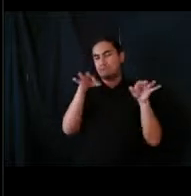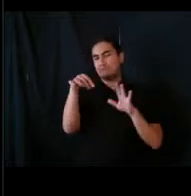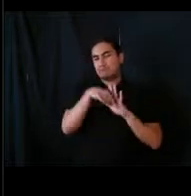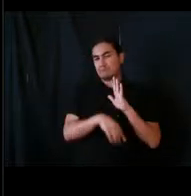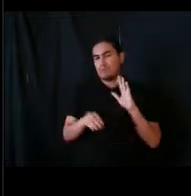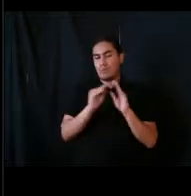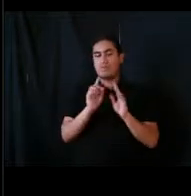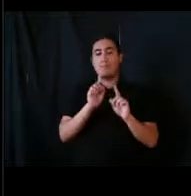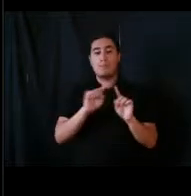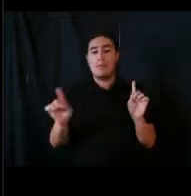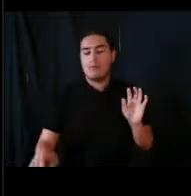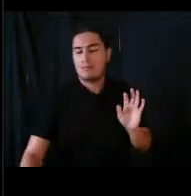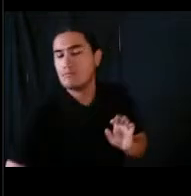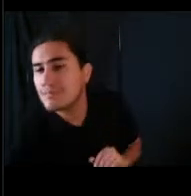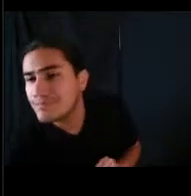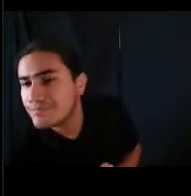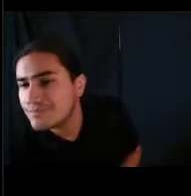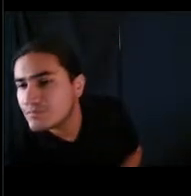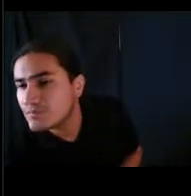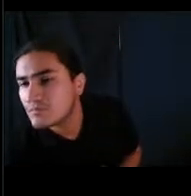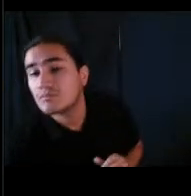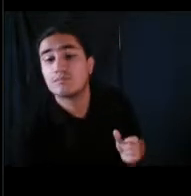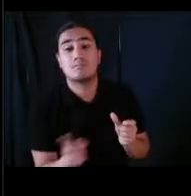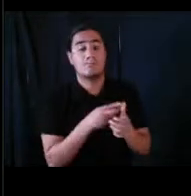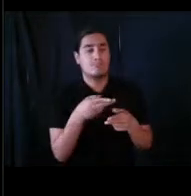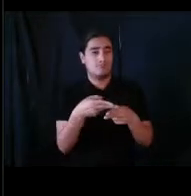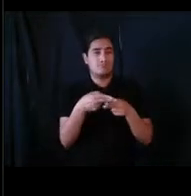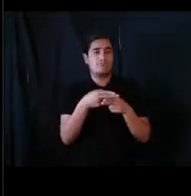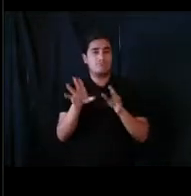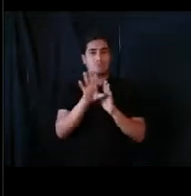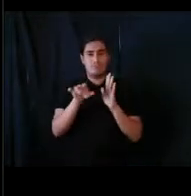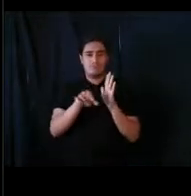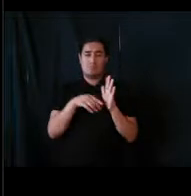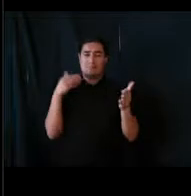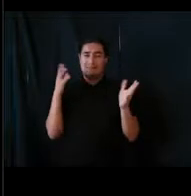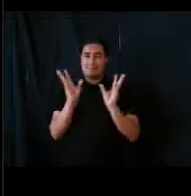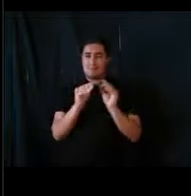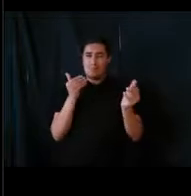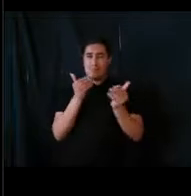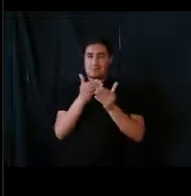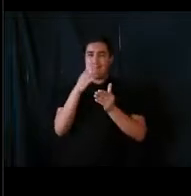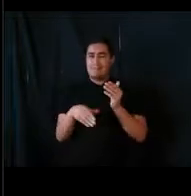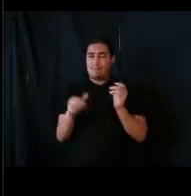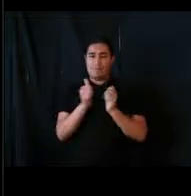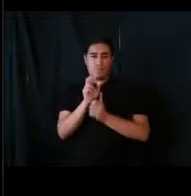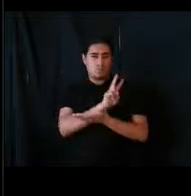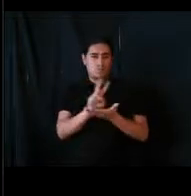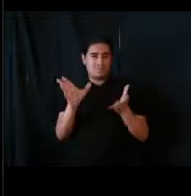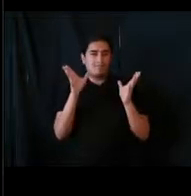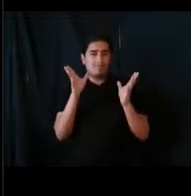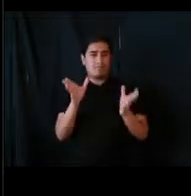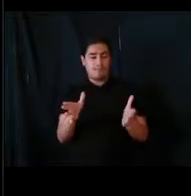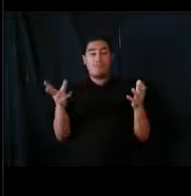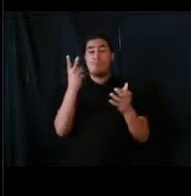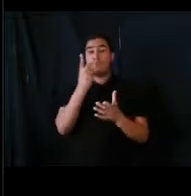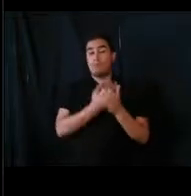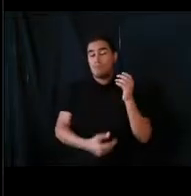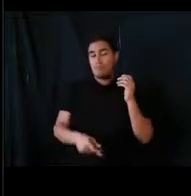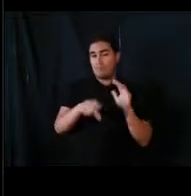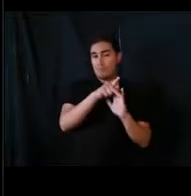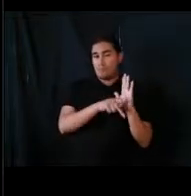brief background the legislative session is almost at an end with just two weeks left both the policy